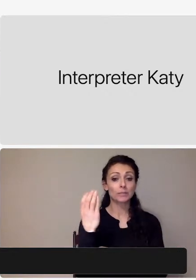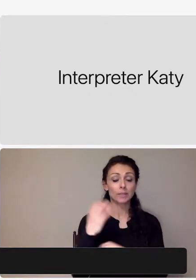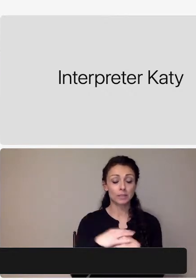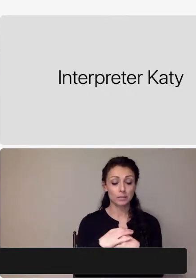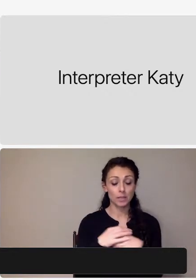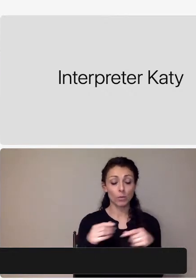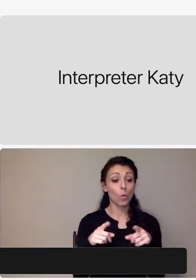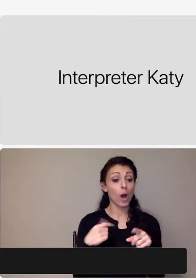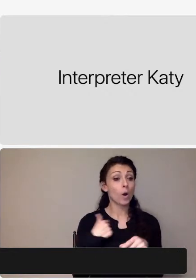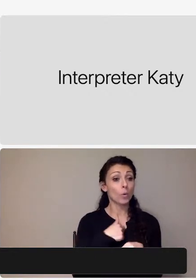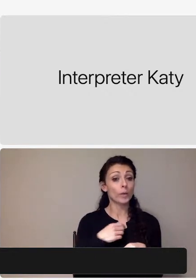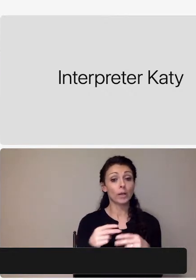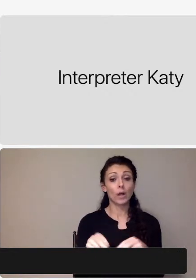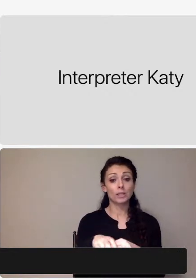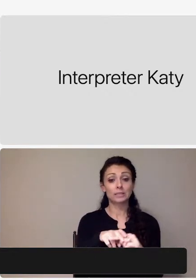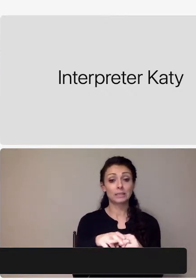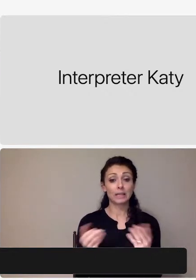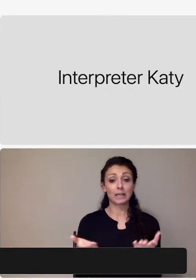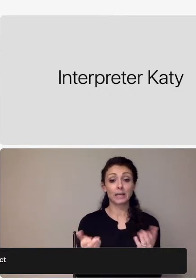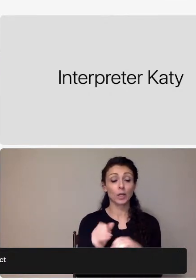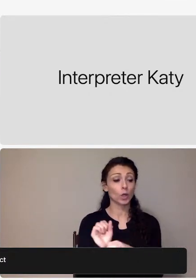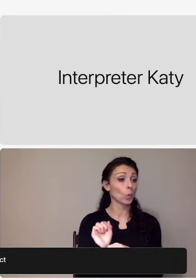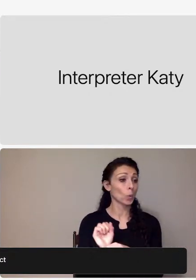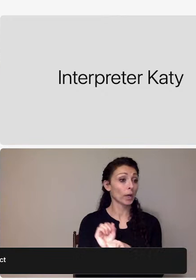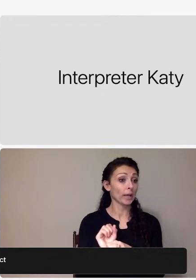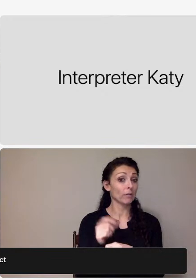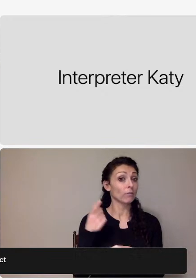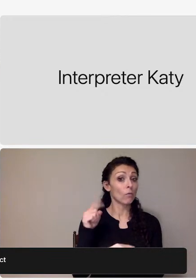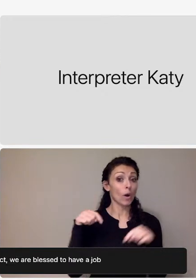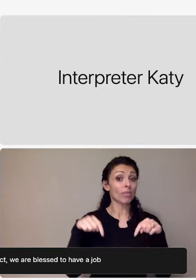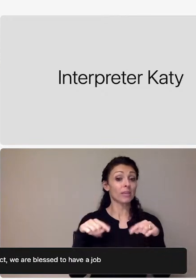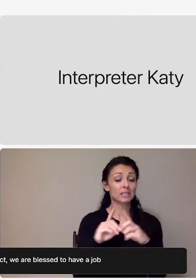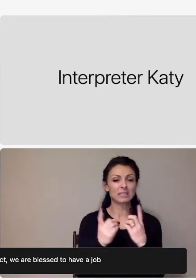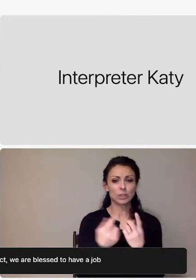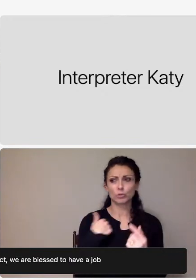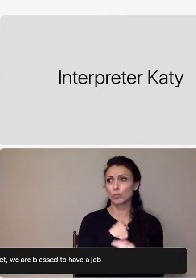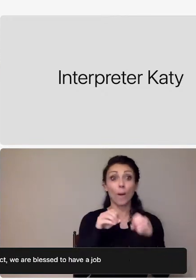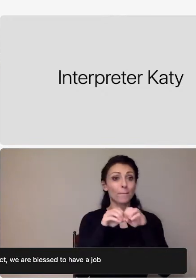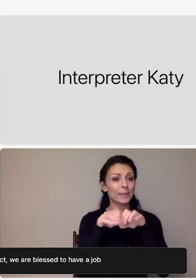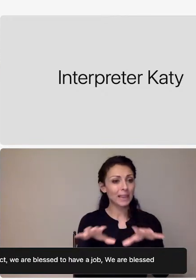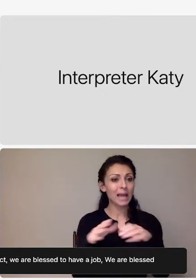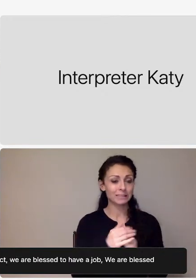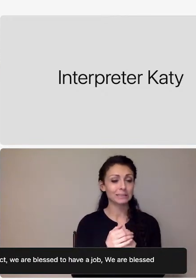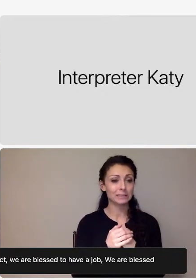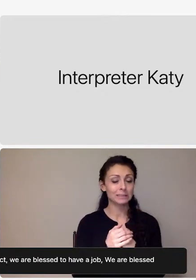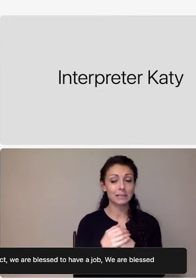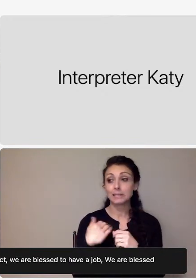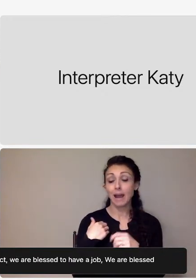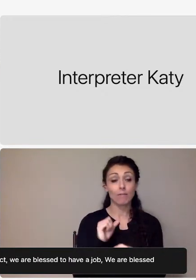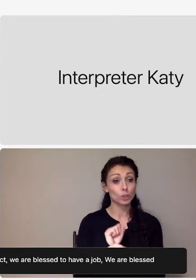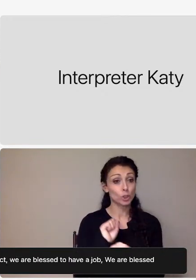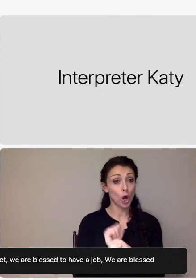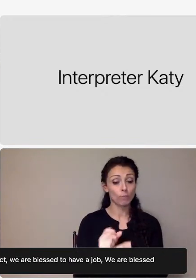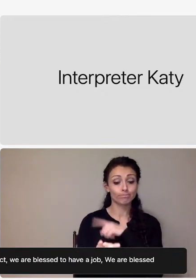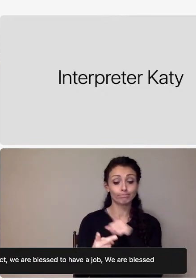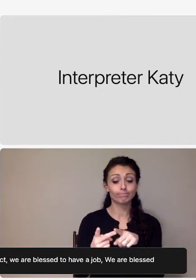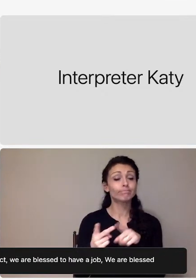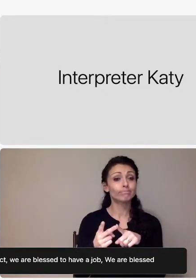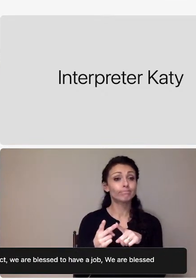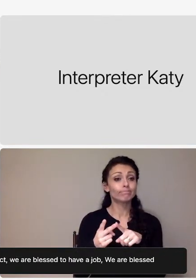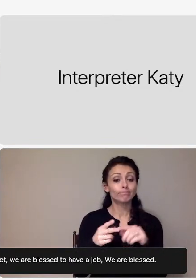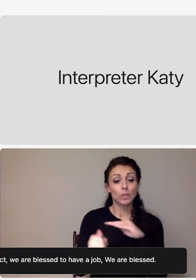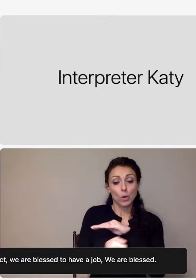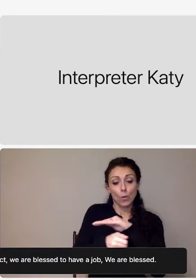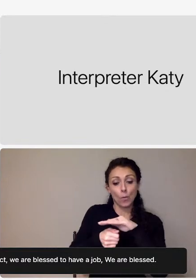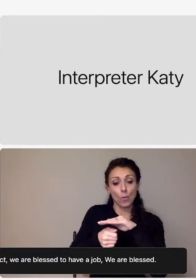this district we are blessed to have a job we are blessed to have a roofer but